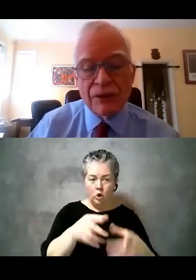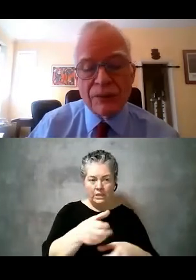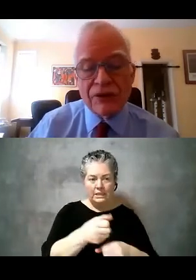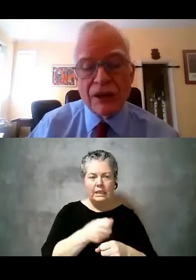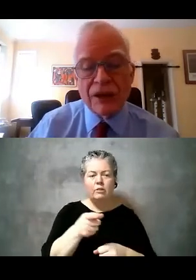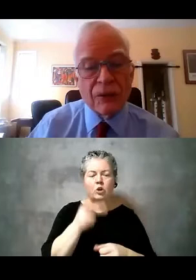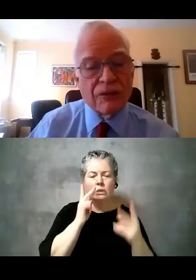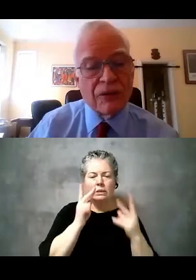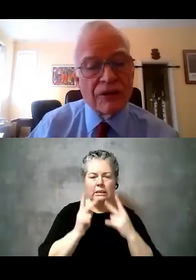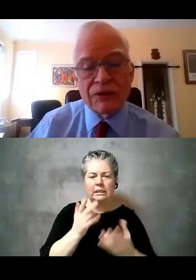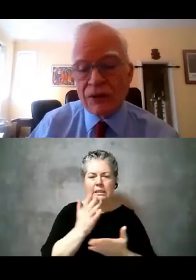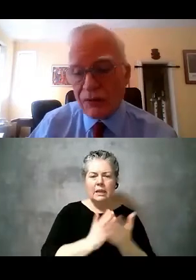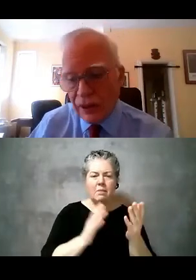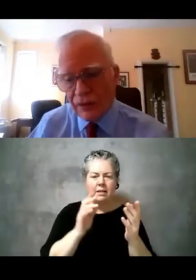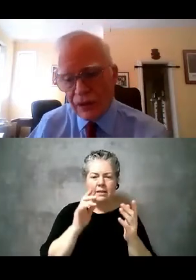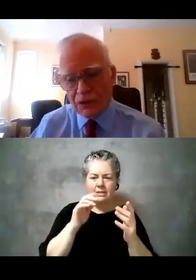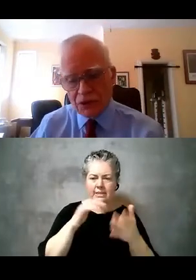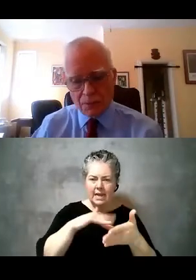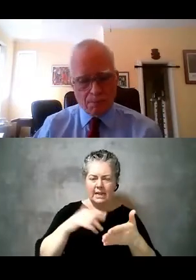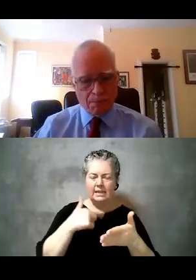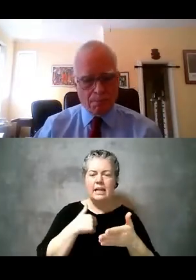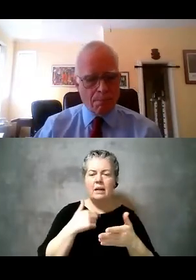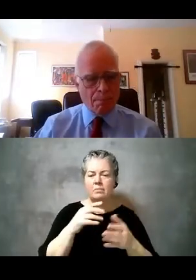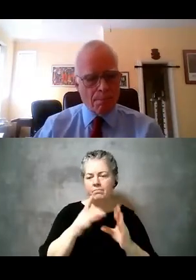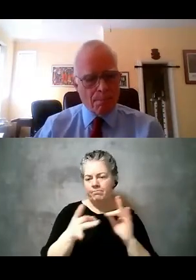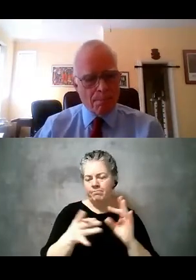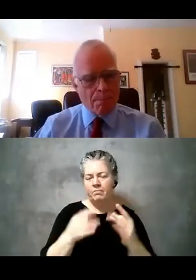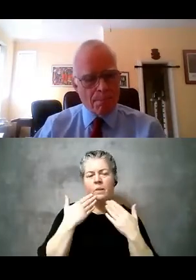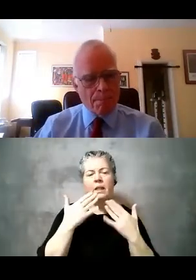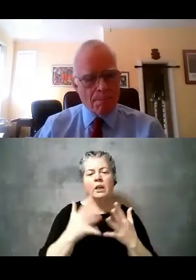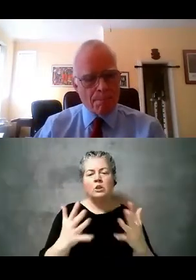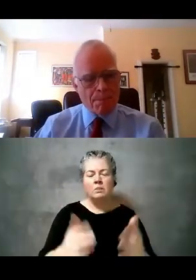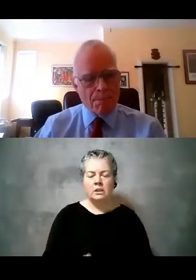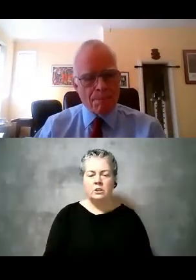see some of these studies I'm referring to. So thank you very much.